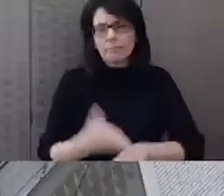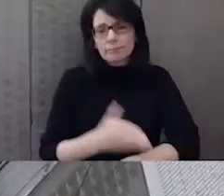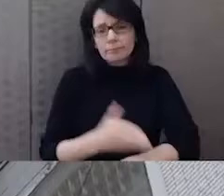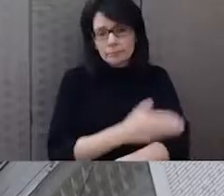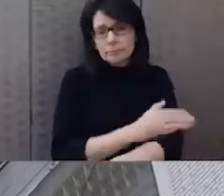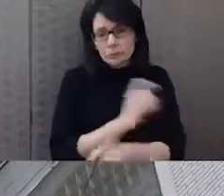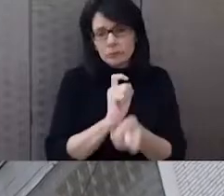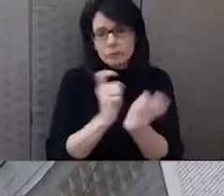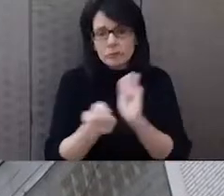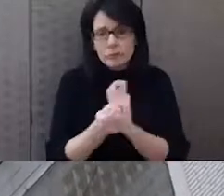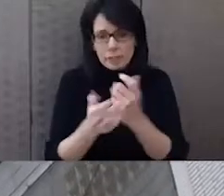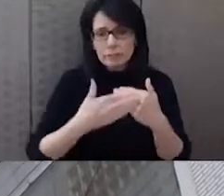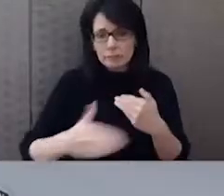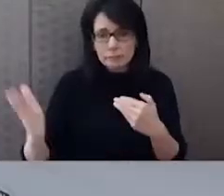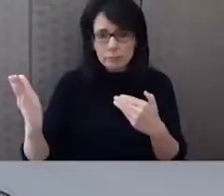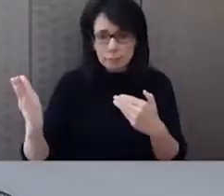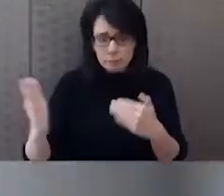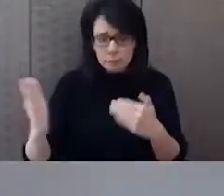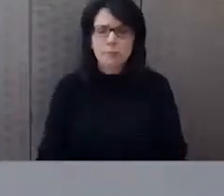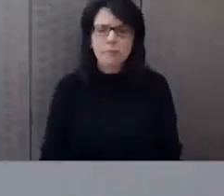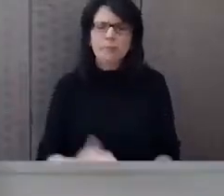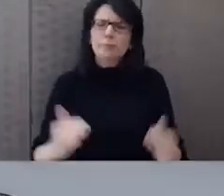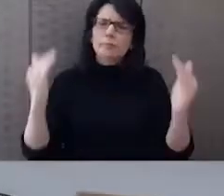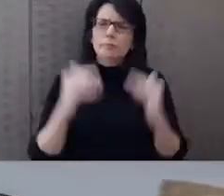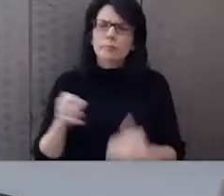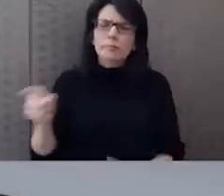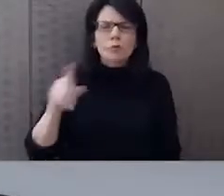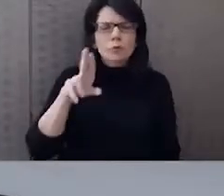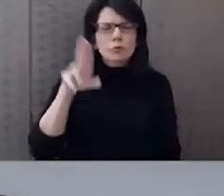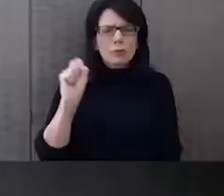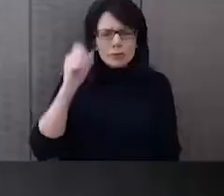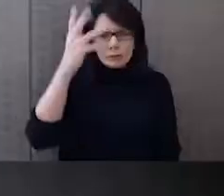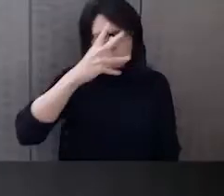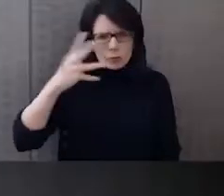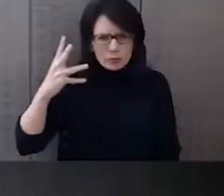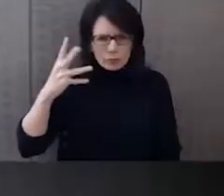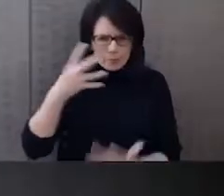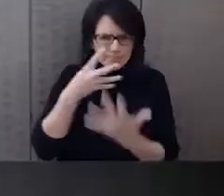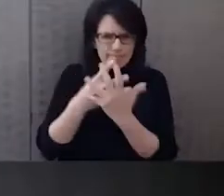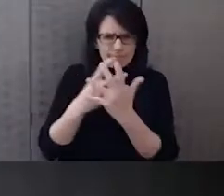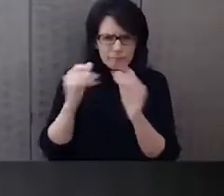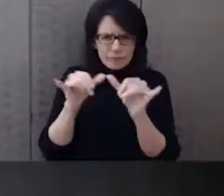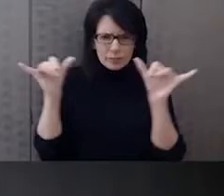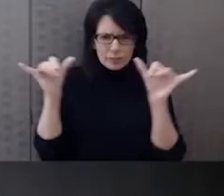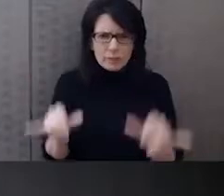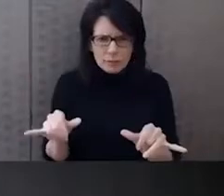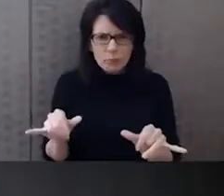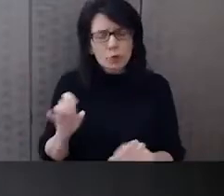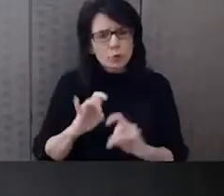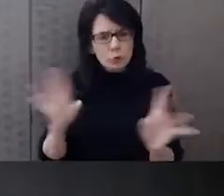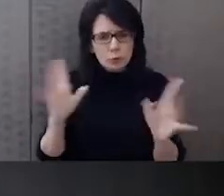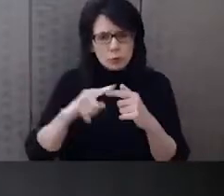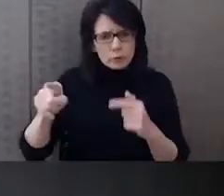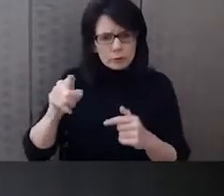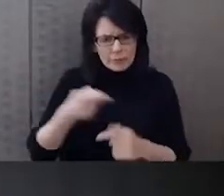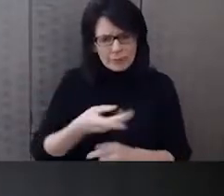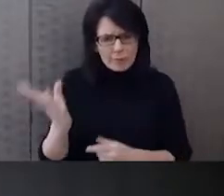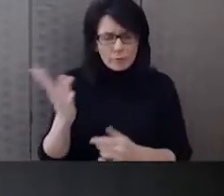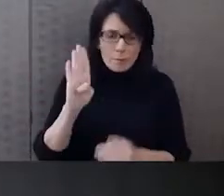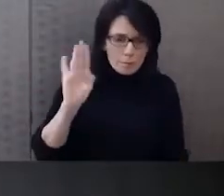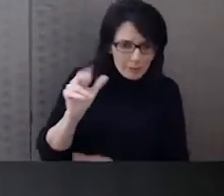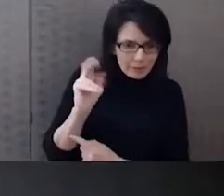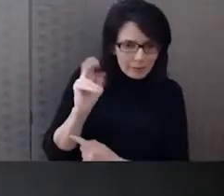The U.S. detention system is actually one of the largest in the world. It's a several billion dollar industry